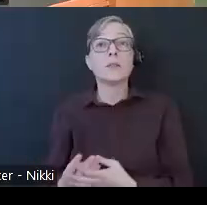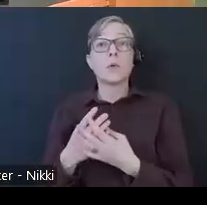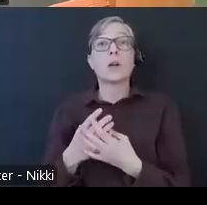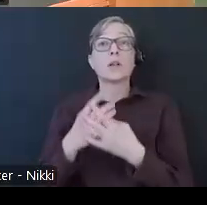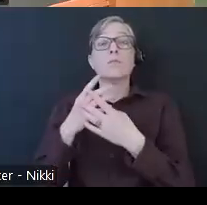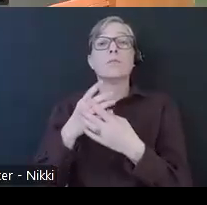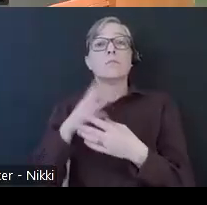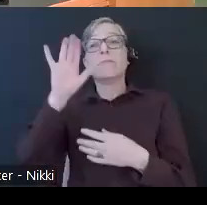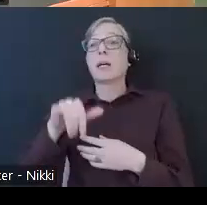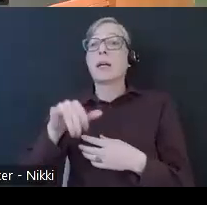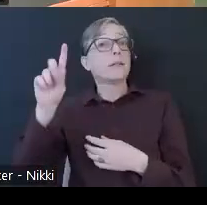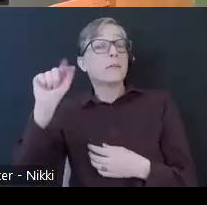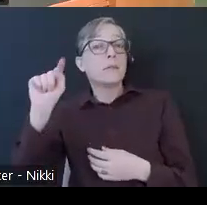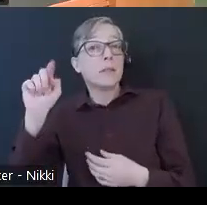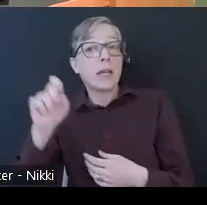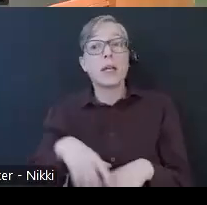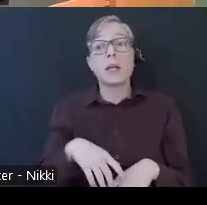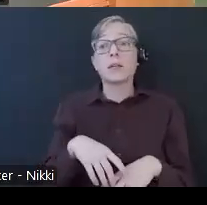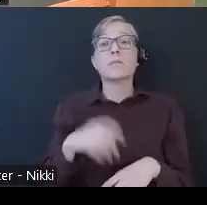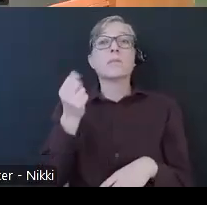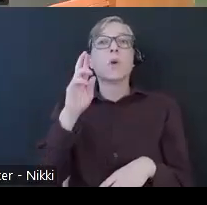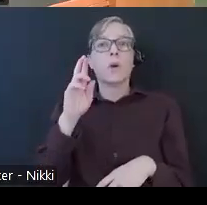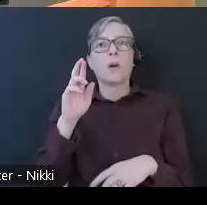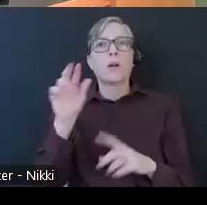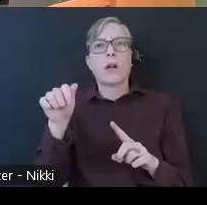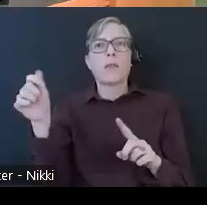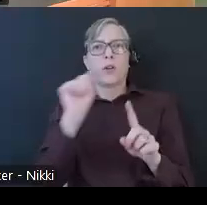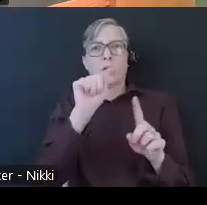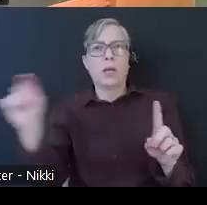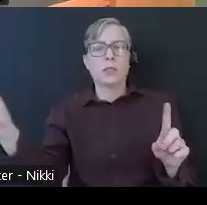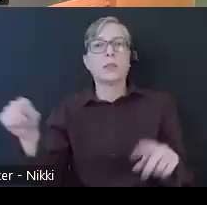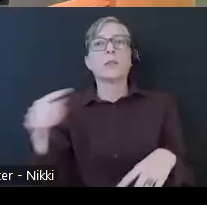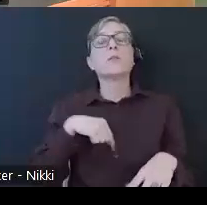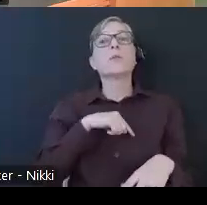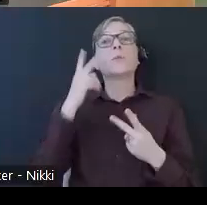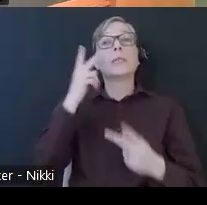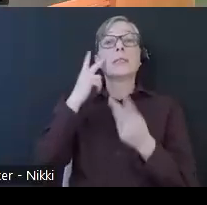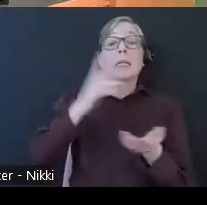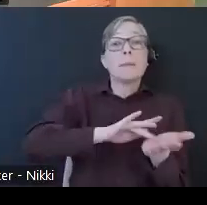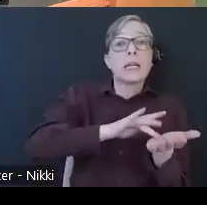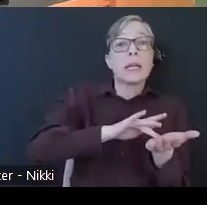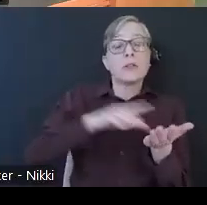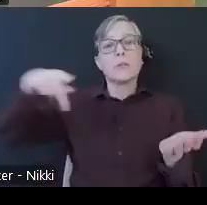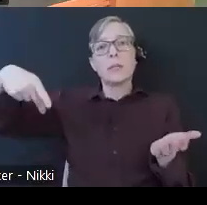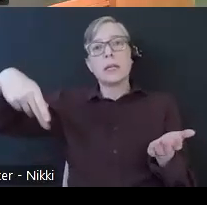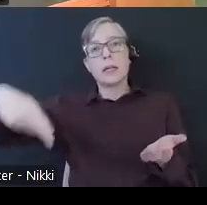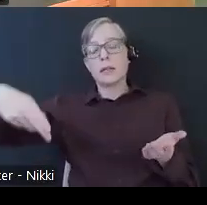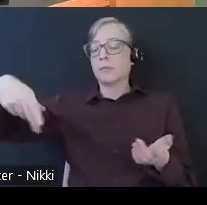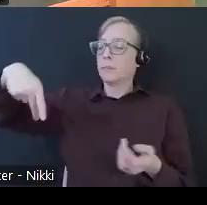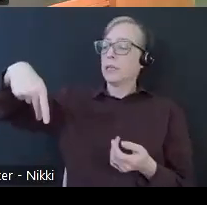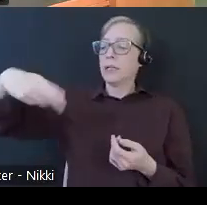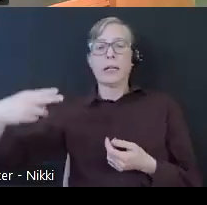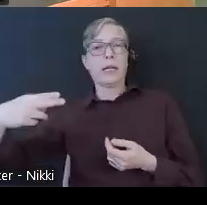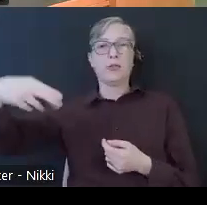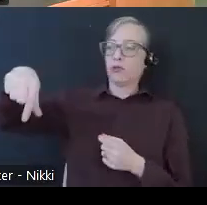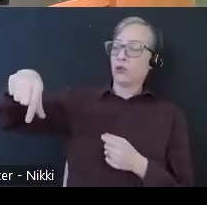we would decide whether to tap on the other screens to see their medications or PHQ items, et cetera, see how they were,